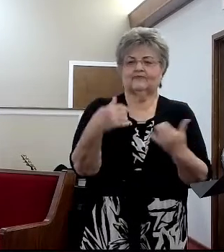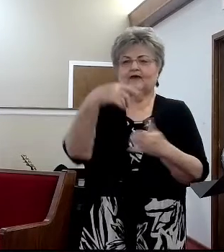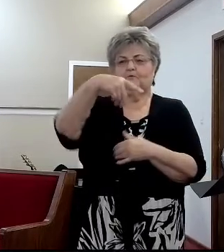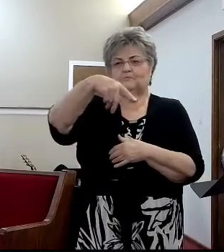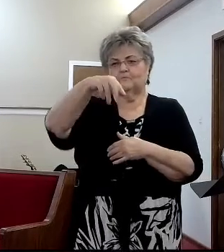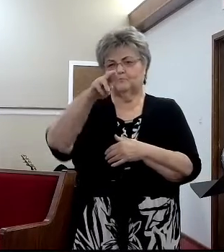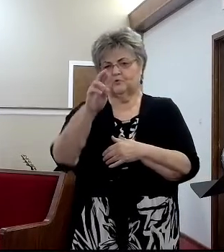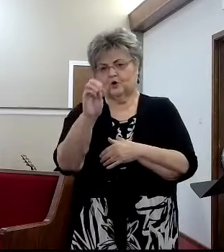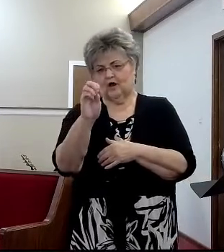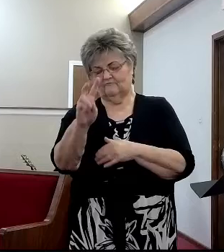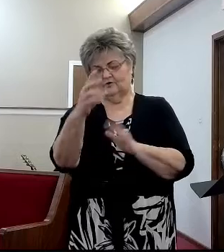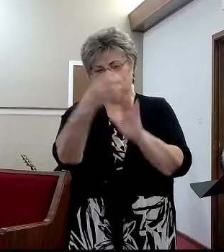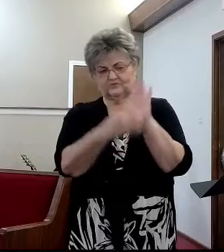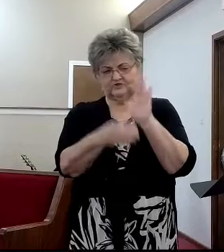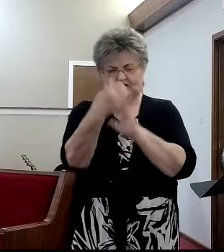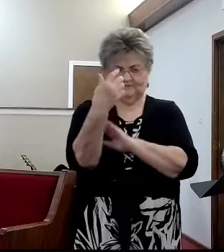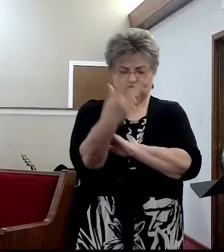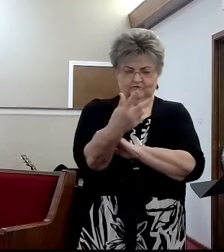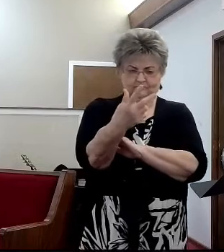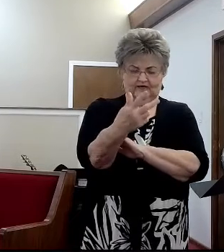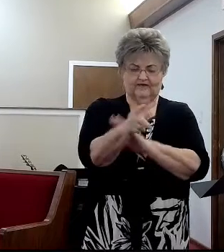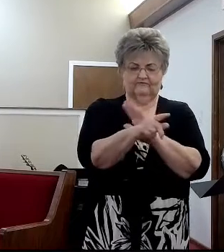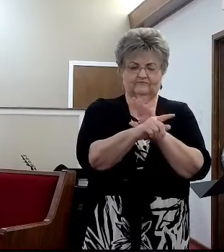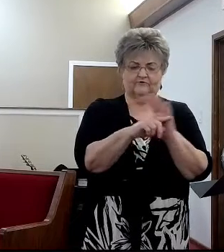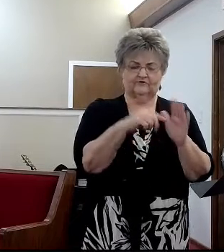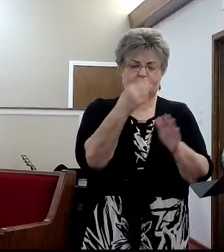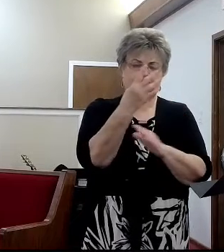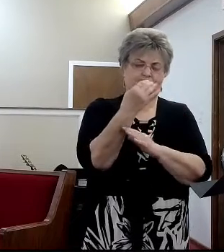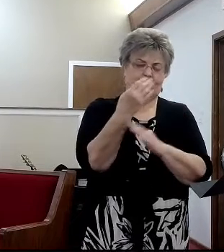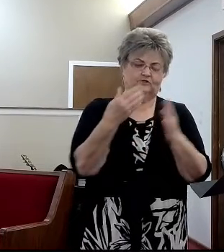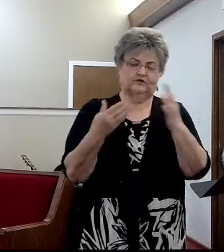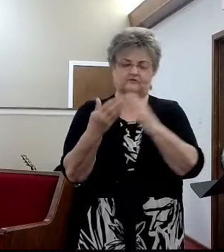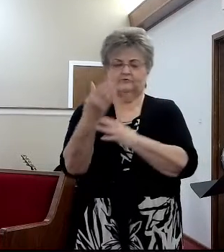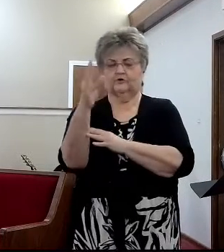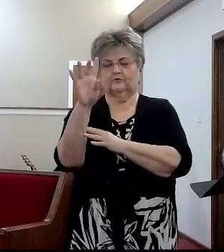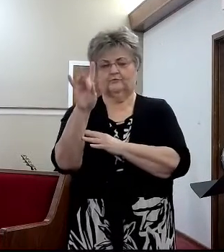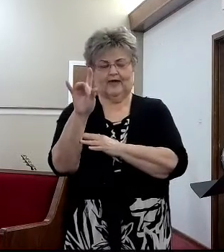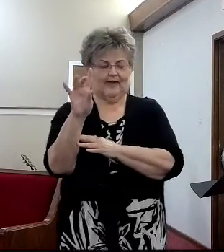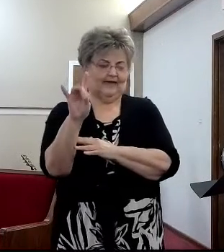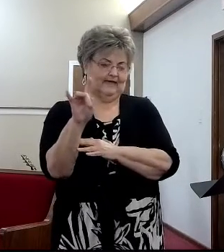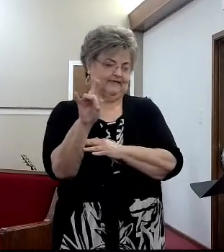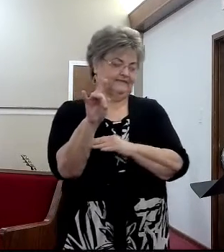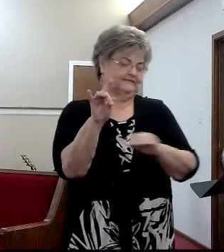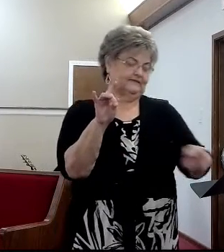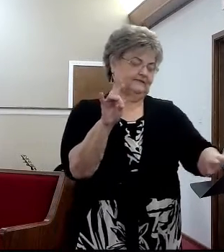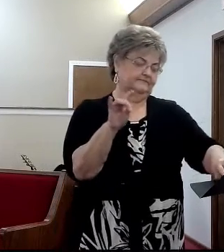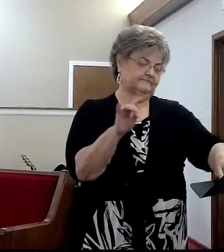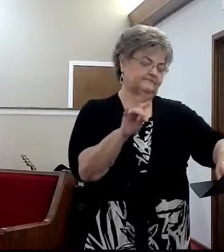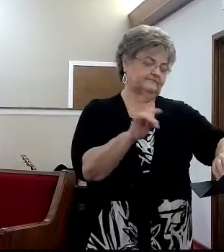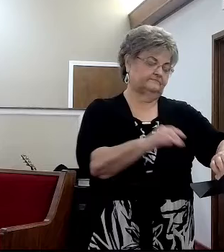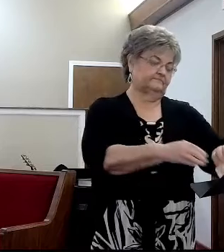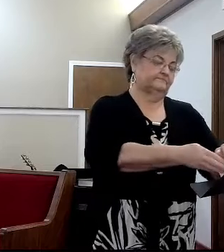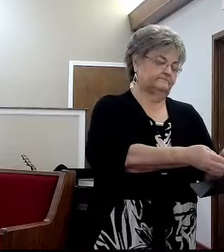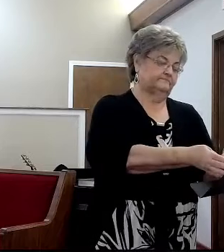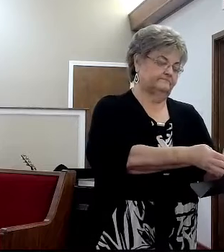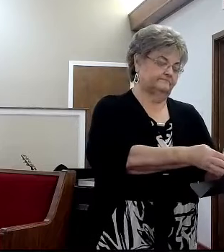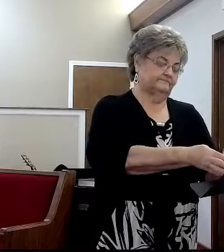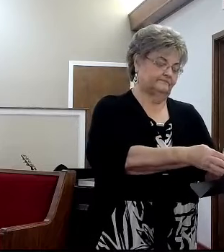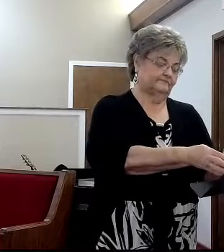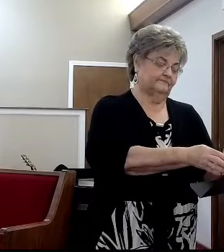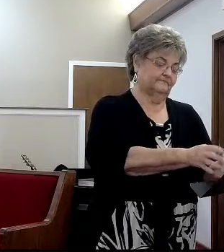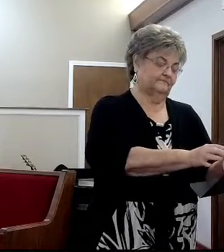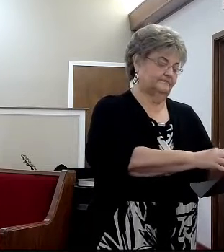in probably 14 and go to 18 and see what Proverbs say about living a healthy life.